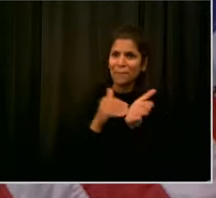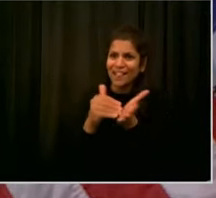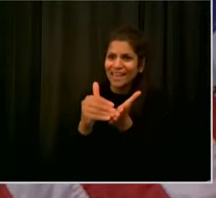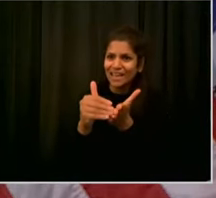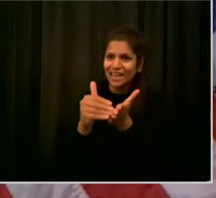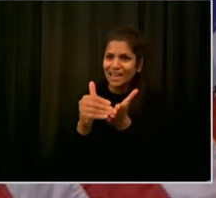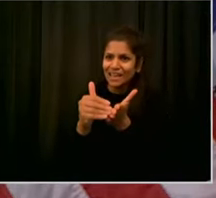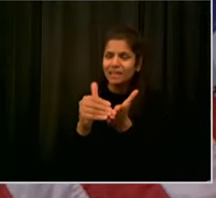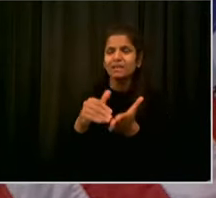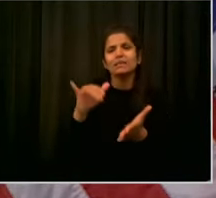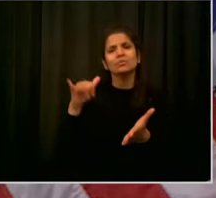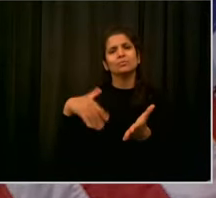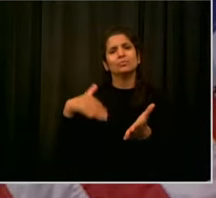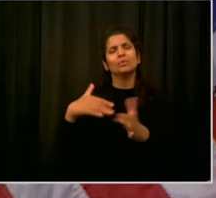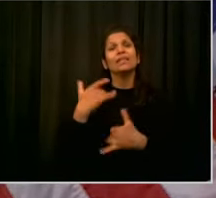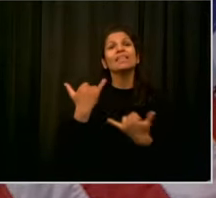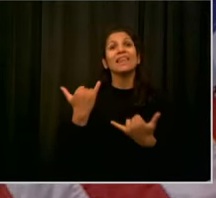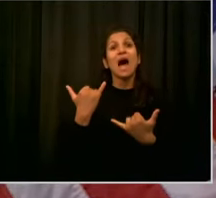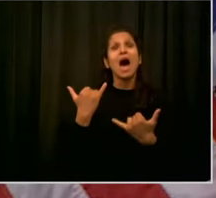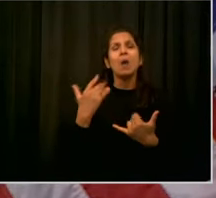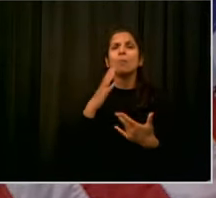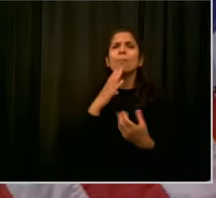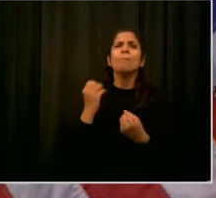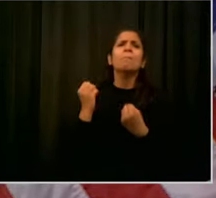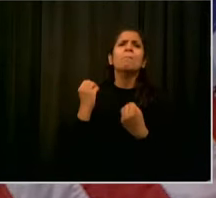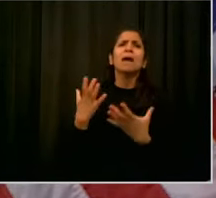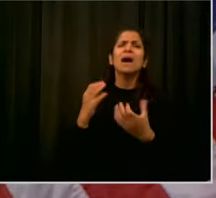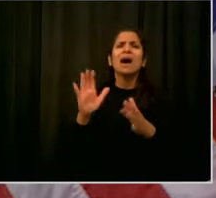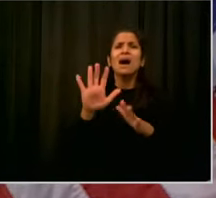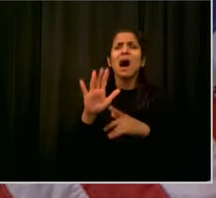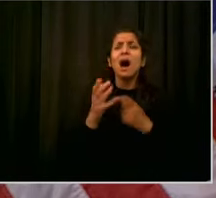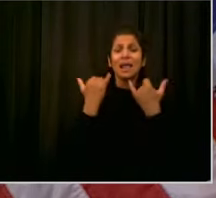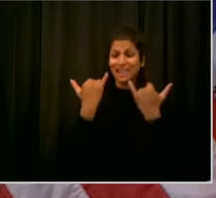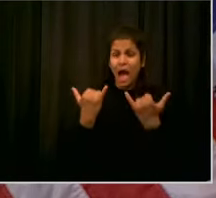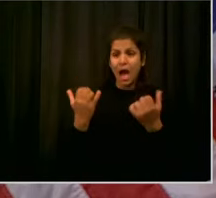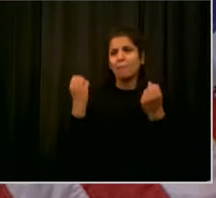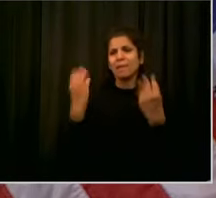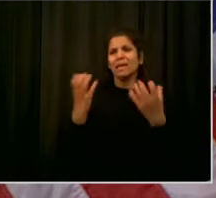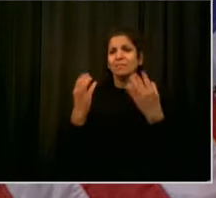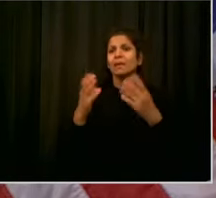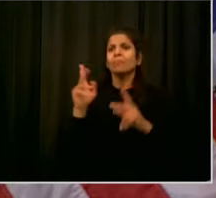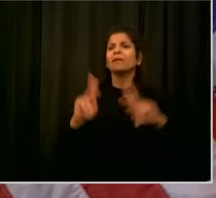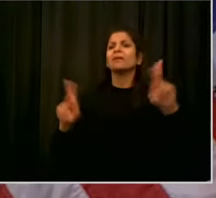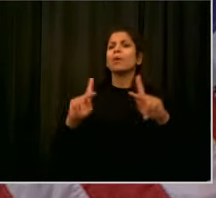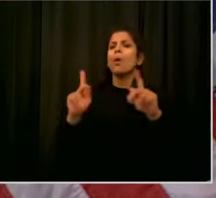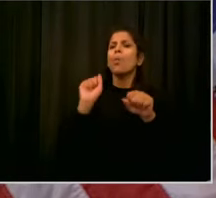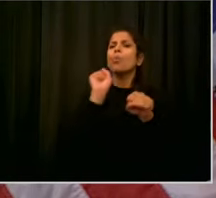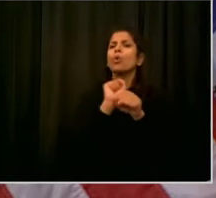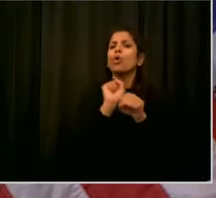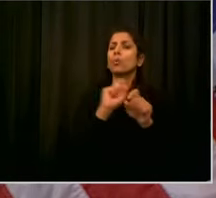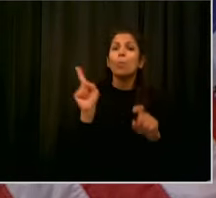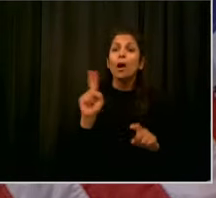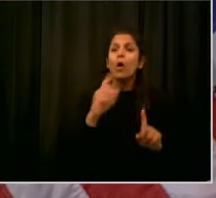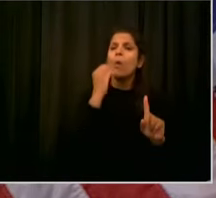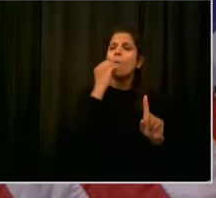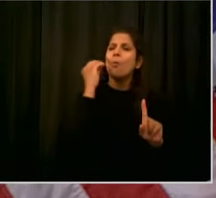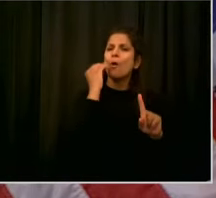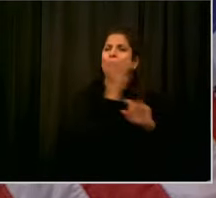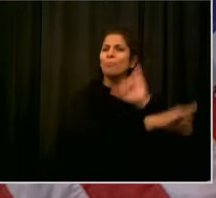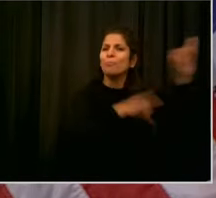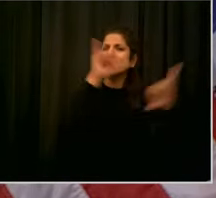but working from home, I'm sure that will continue for months ahead. And phase one, again, is only one part of the economy. So we can